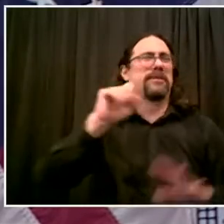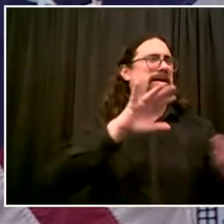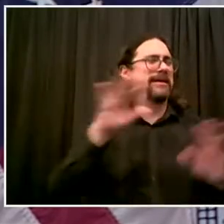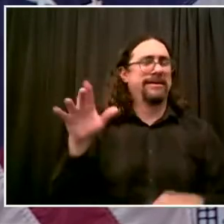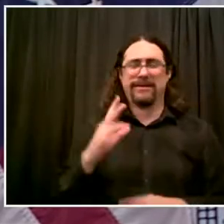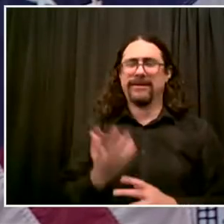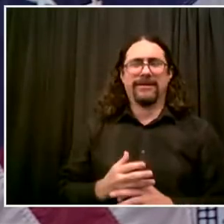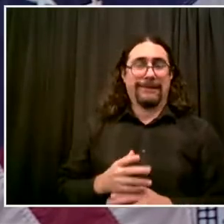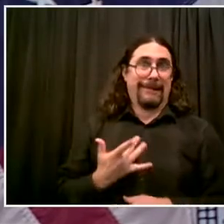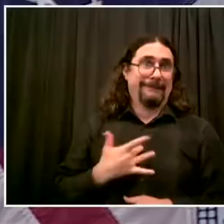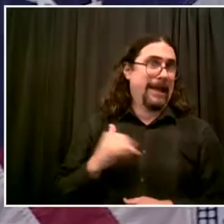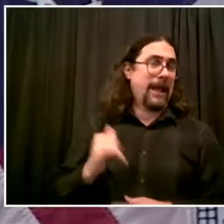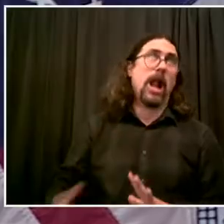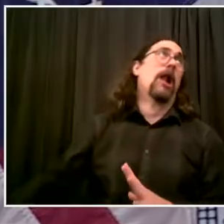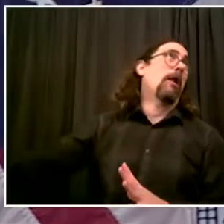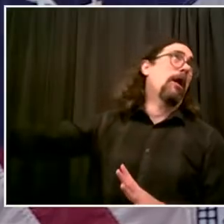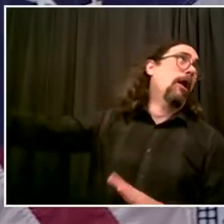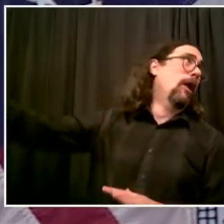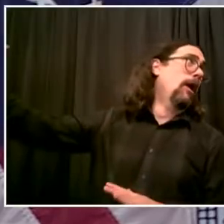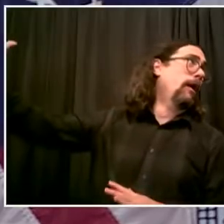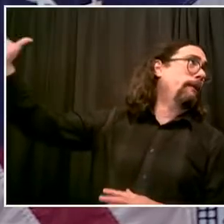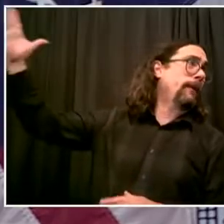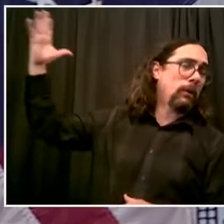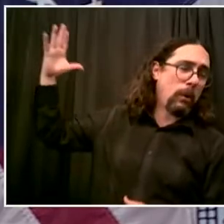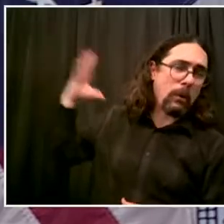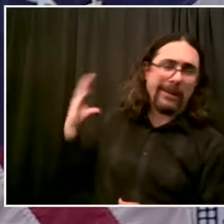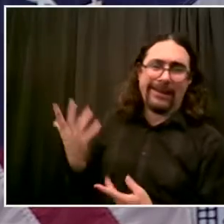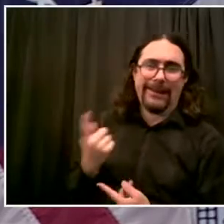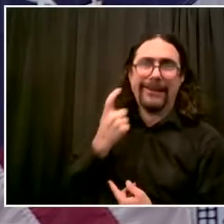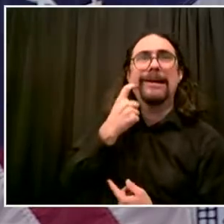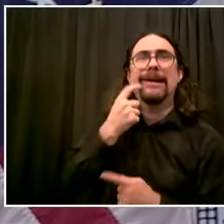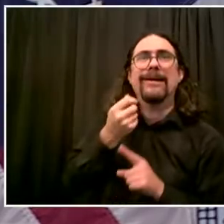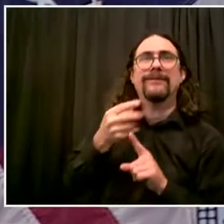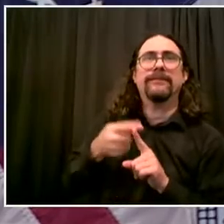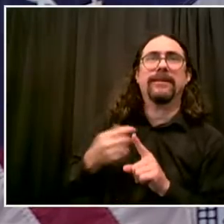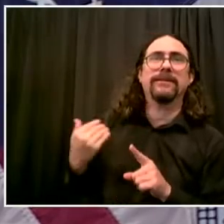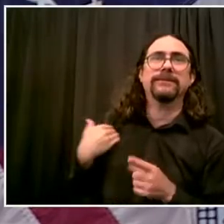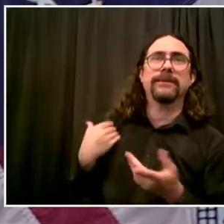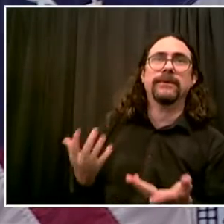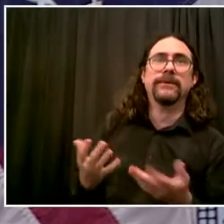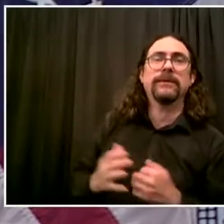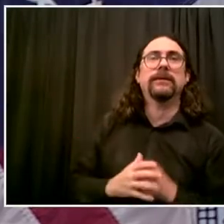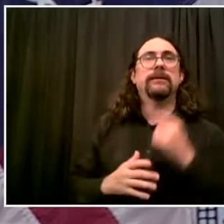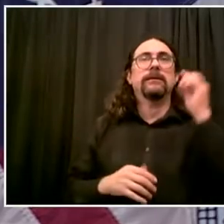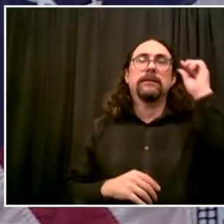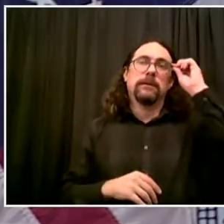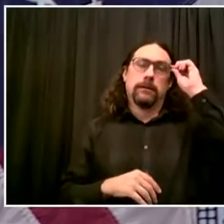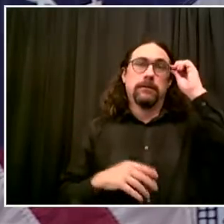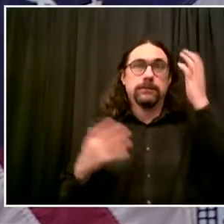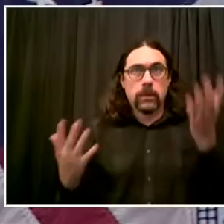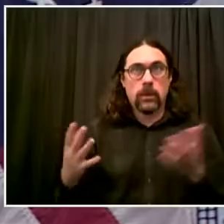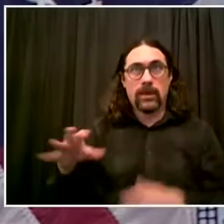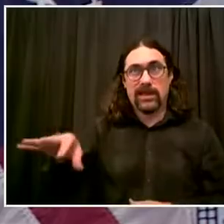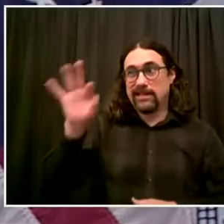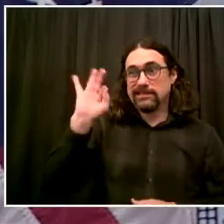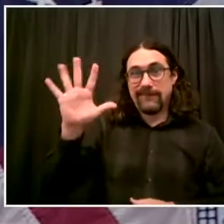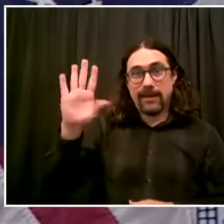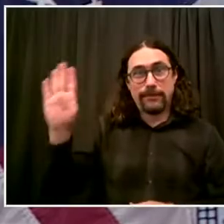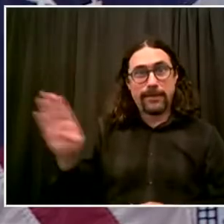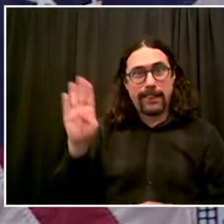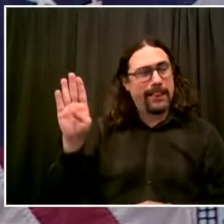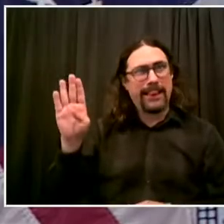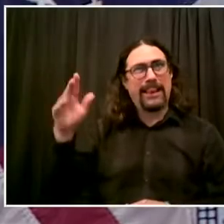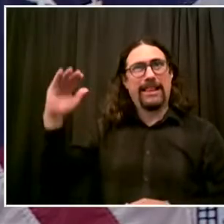now $87 billion. And we are not out of the woods yet. There are many challenges ahead. So I want to emphasize, Joe, as I answer